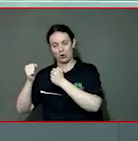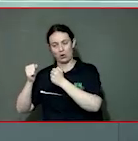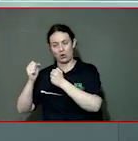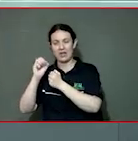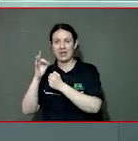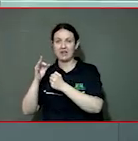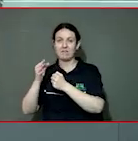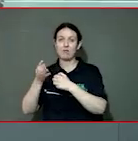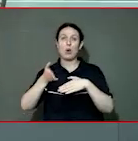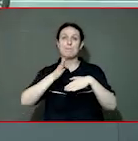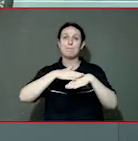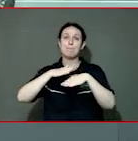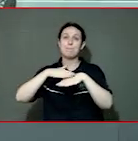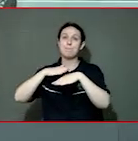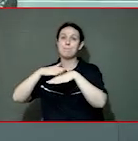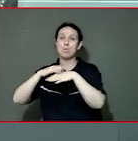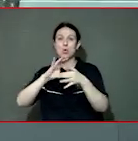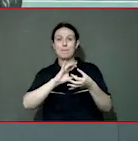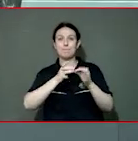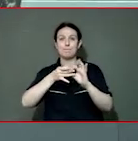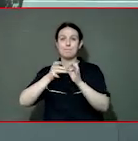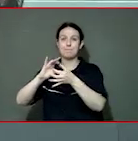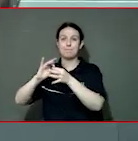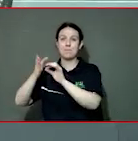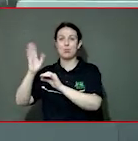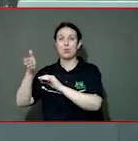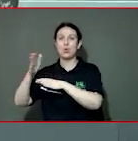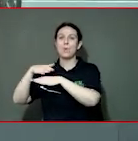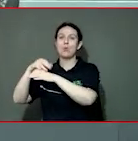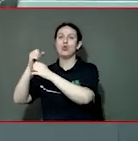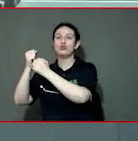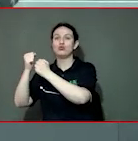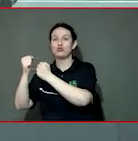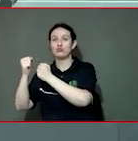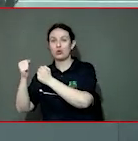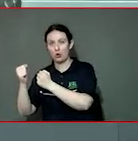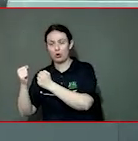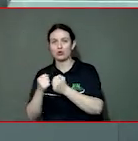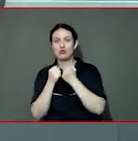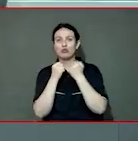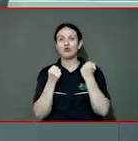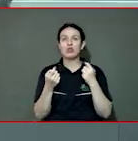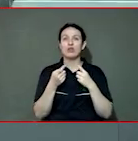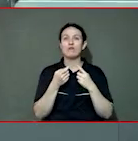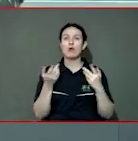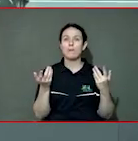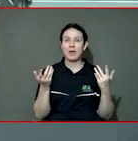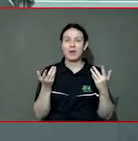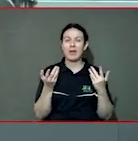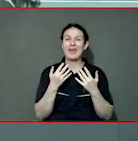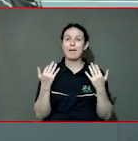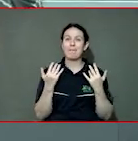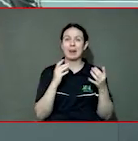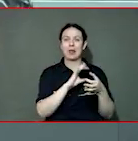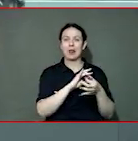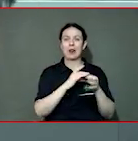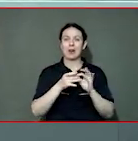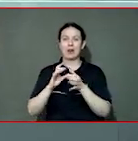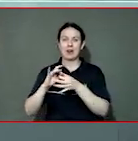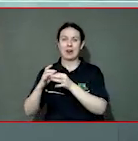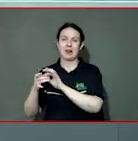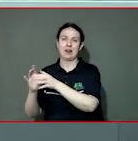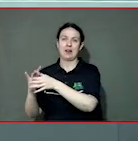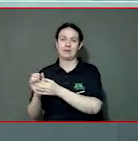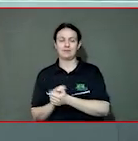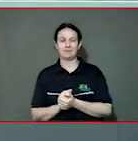are more, then they will be stronger. So the strength lies in how many there's going to be. So that is